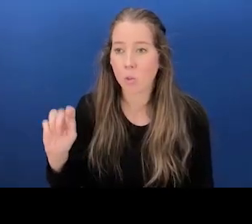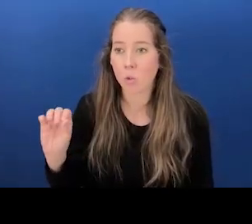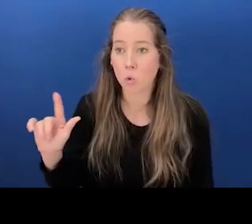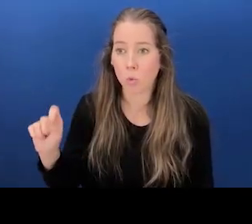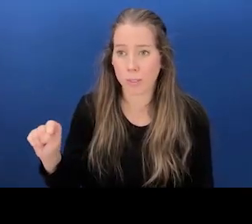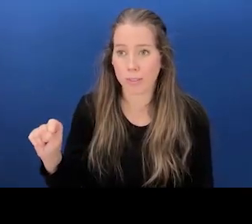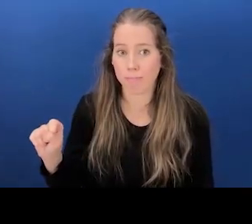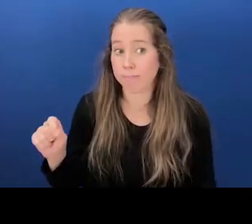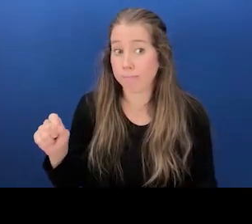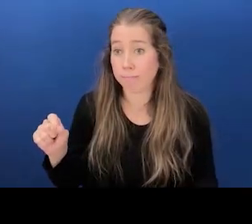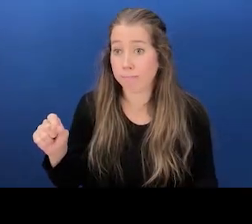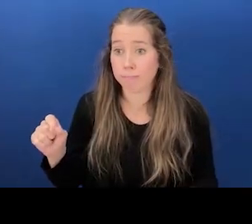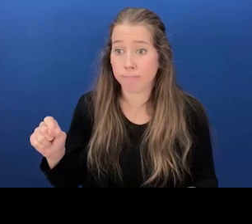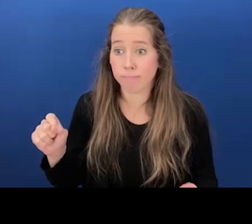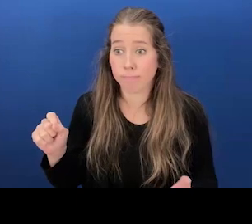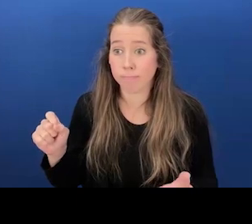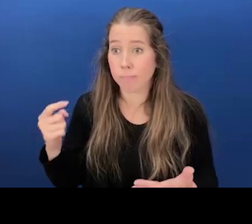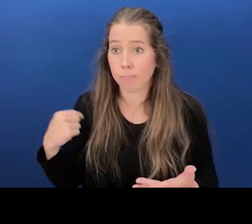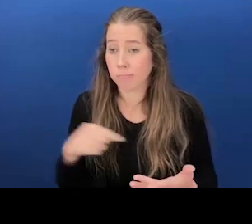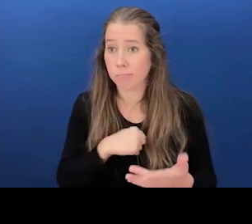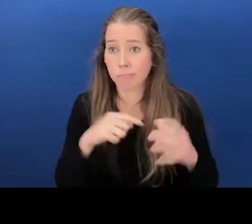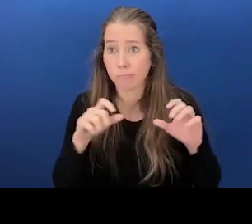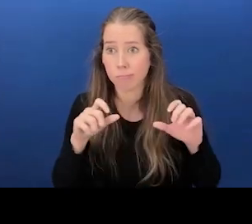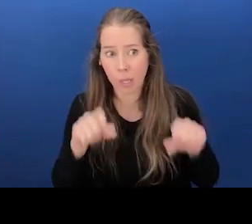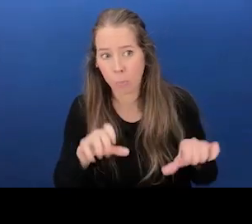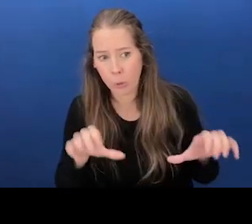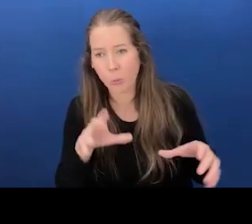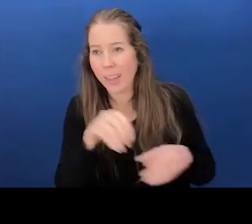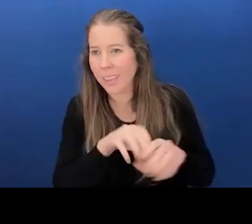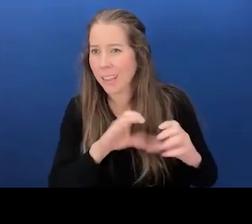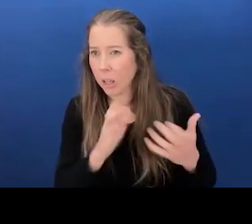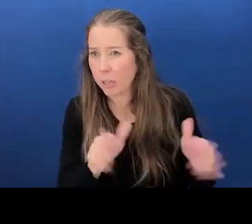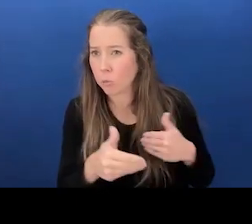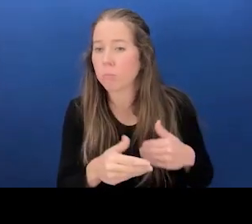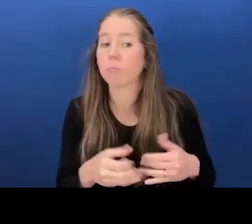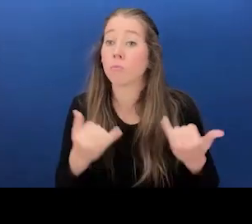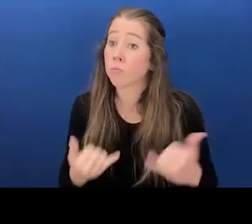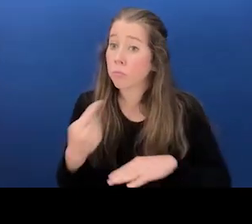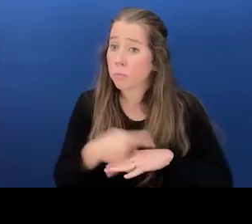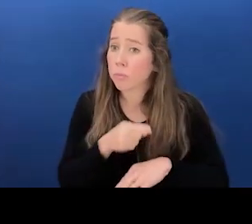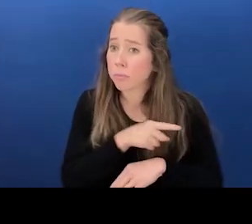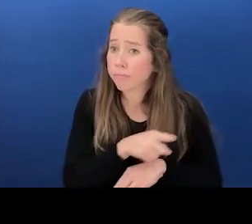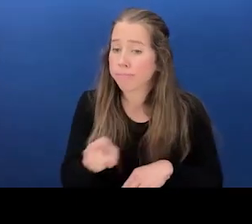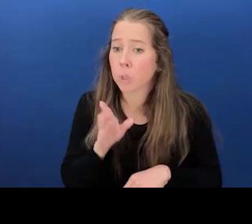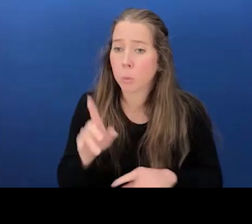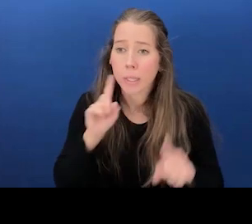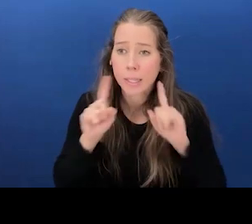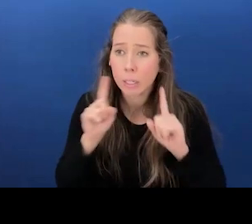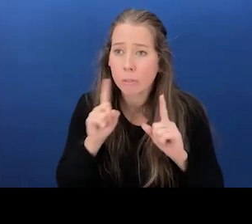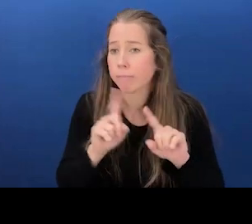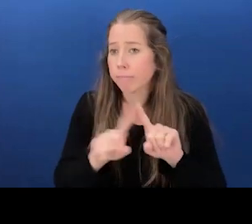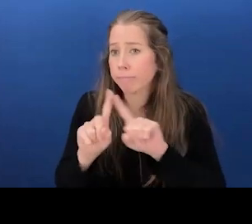we can do in the classroom. So today you're going to hear from